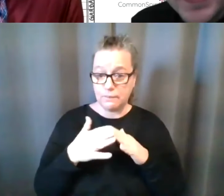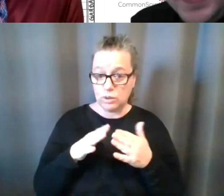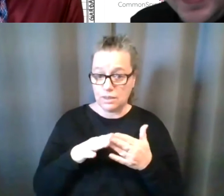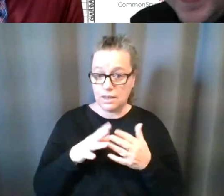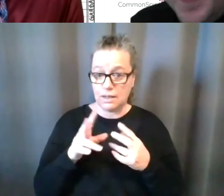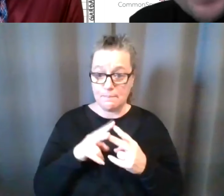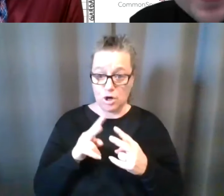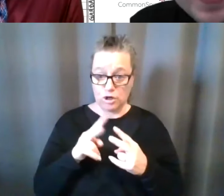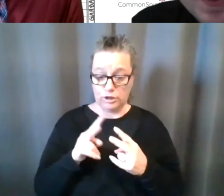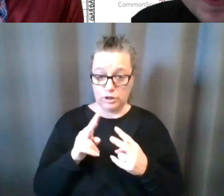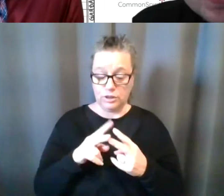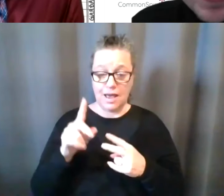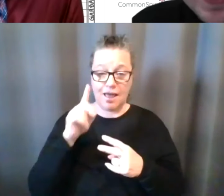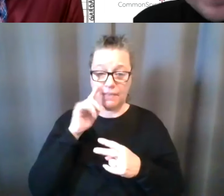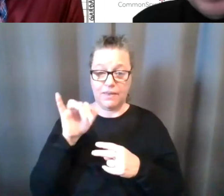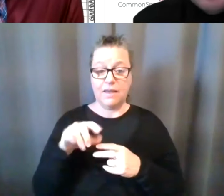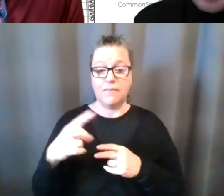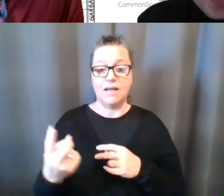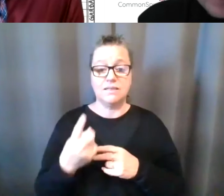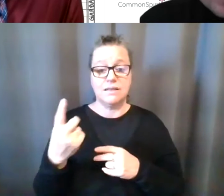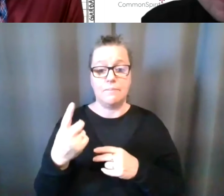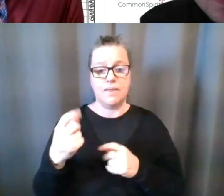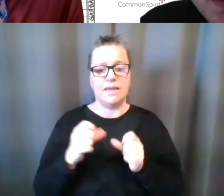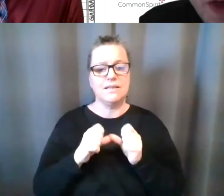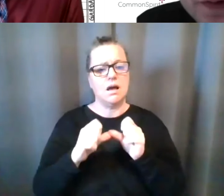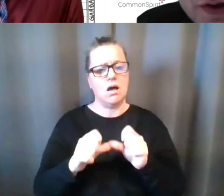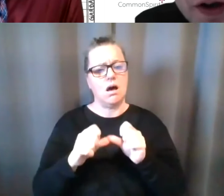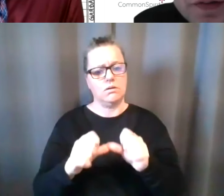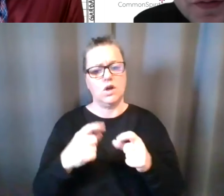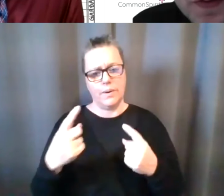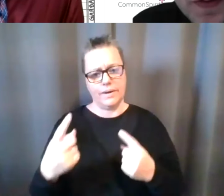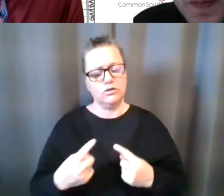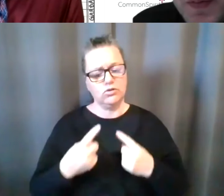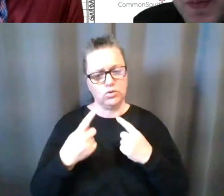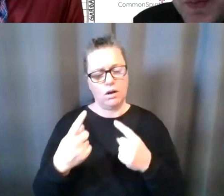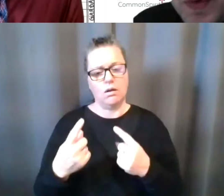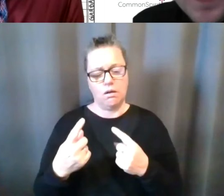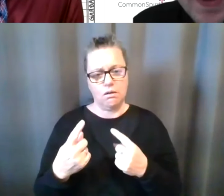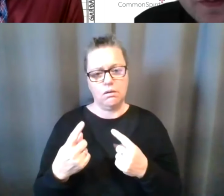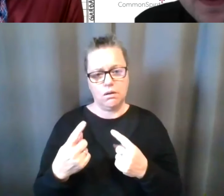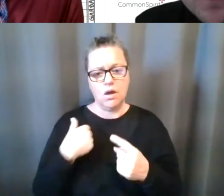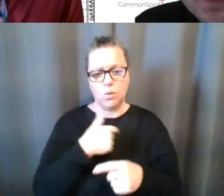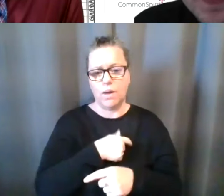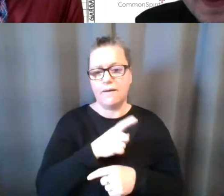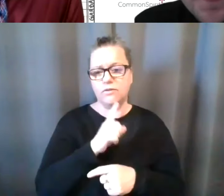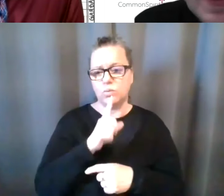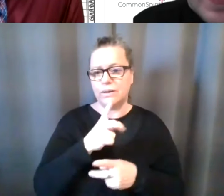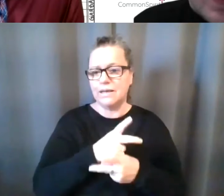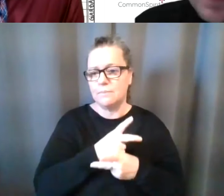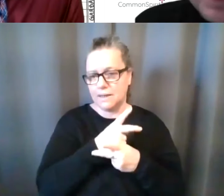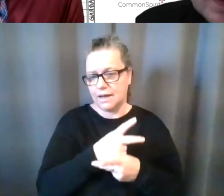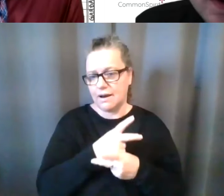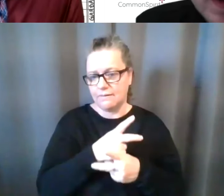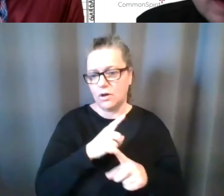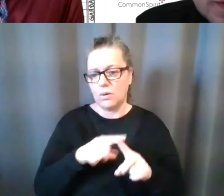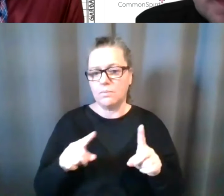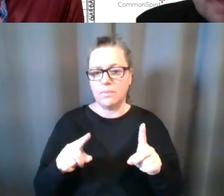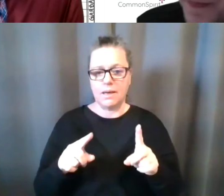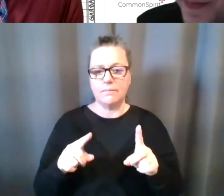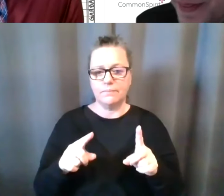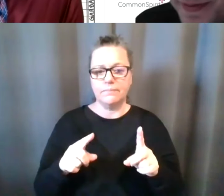partners. I think that's something that it's kind of an ongoing struggle. We'll have to kind of really be careful of, but I 100%